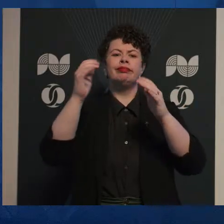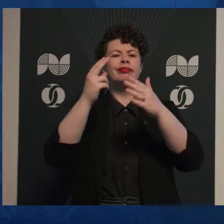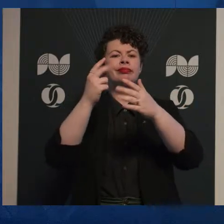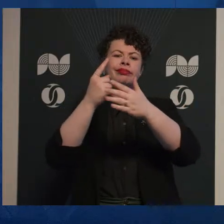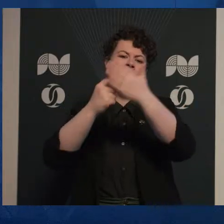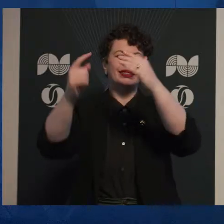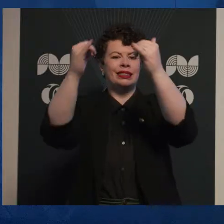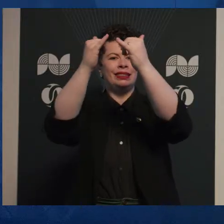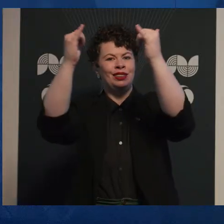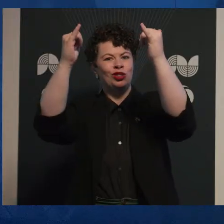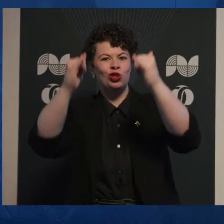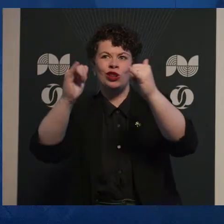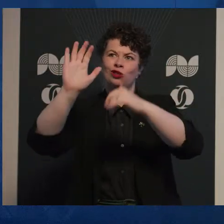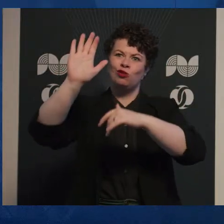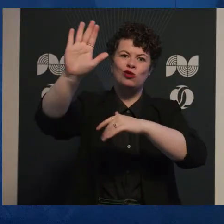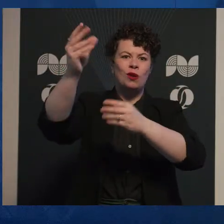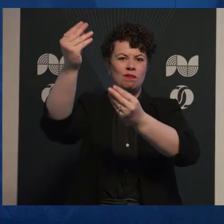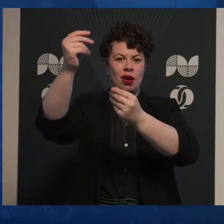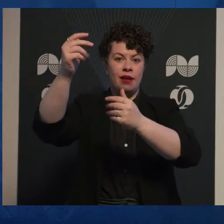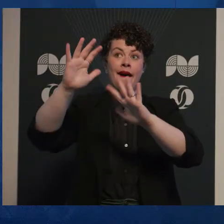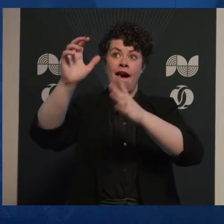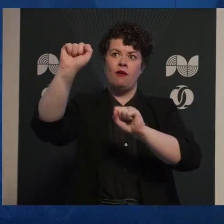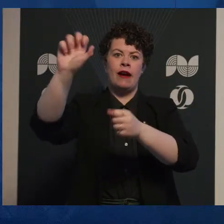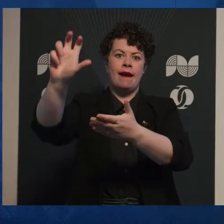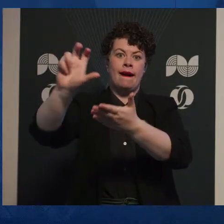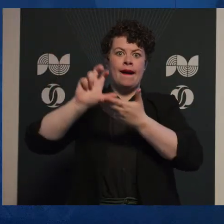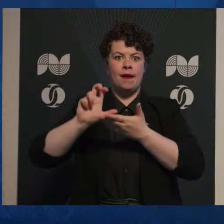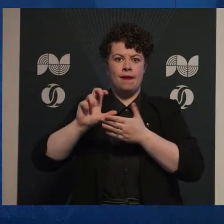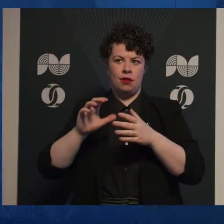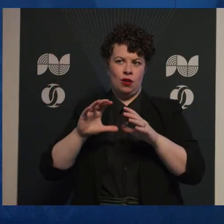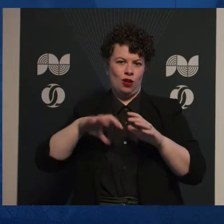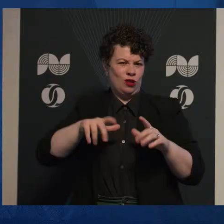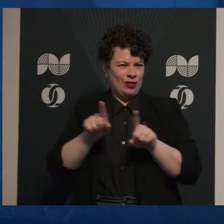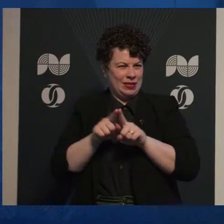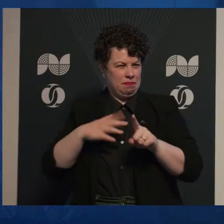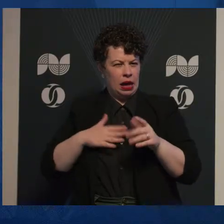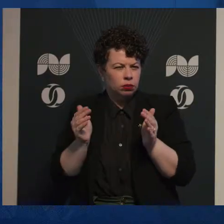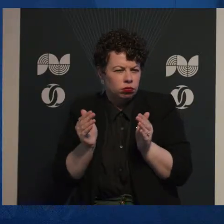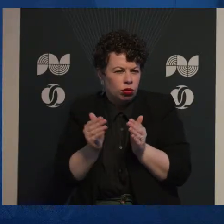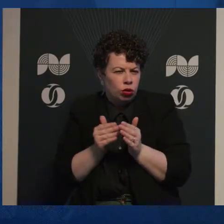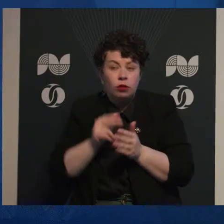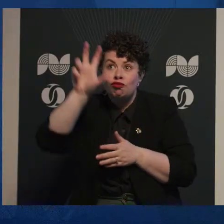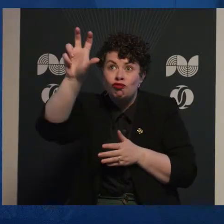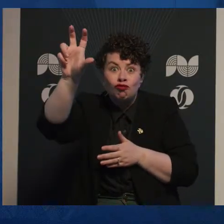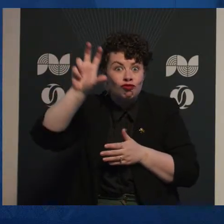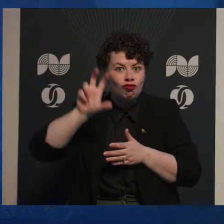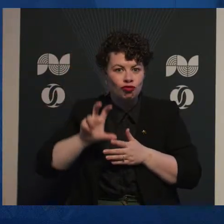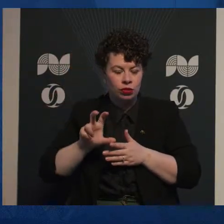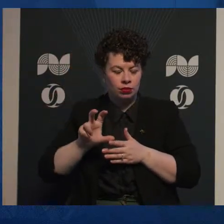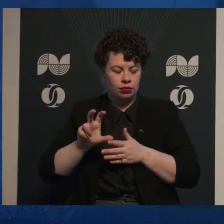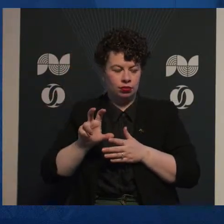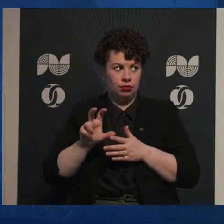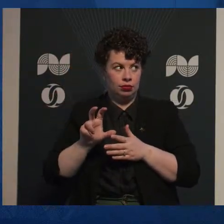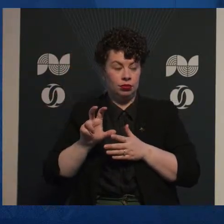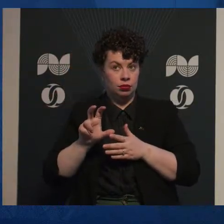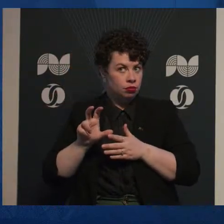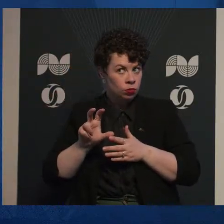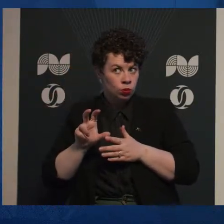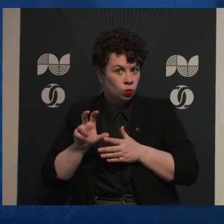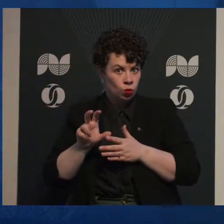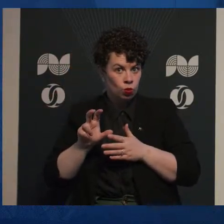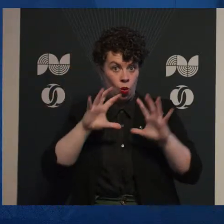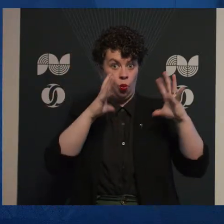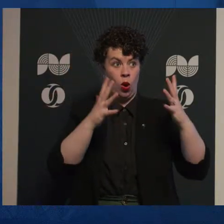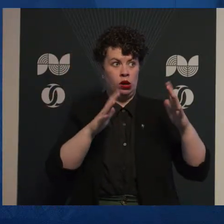smaller countries in frontier markets like Moldova, especially with everything that's changing around us in the